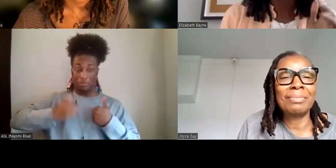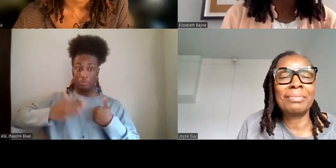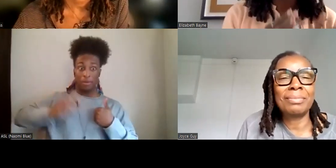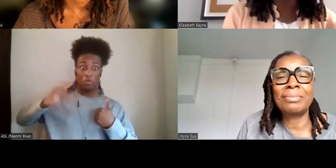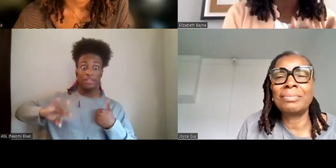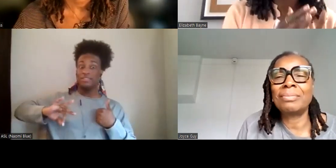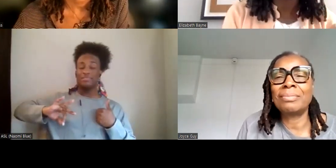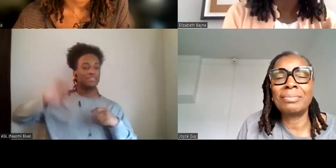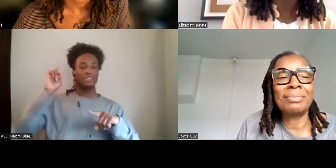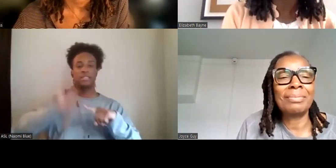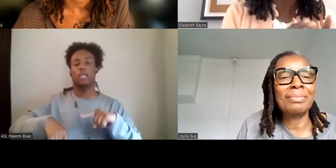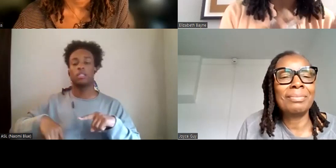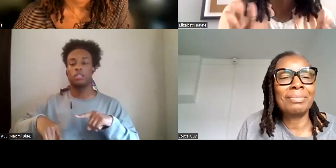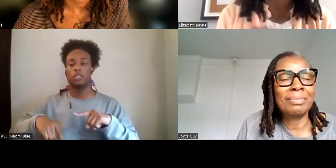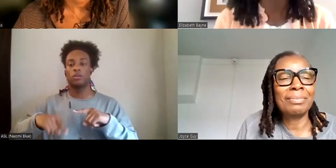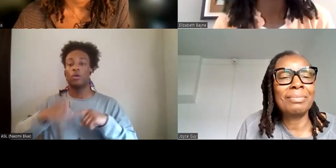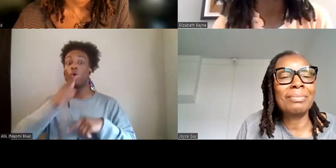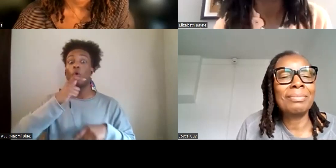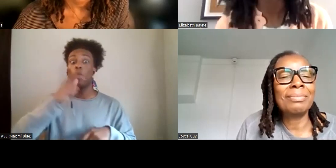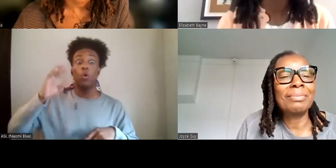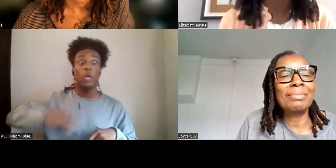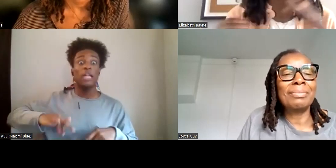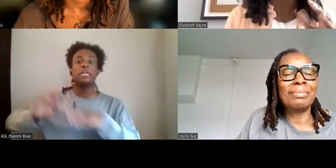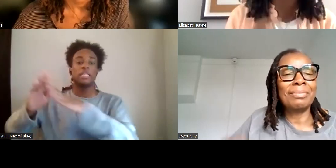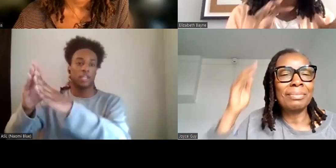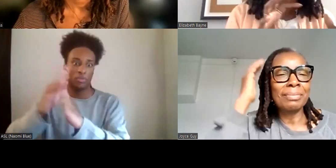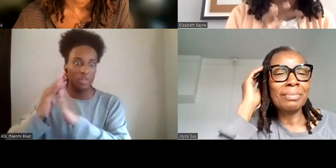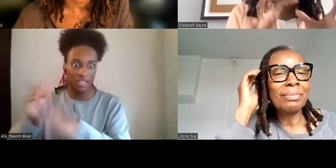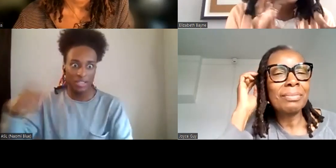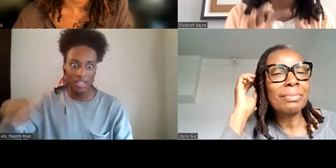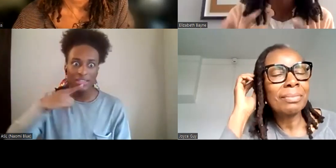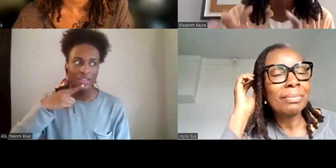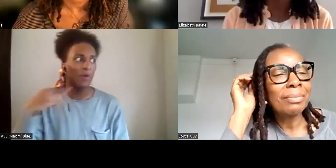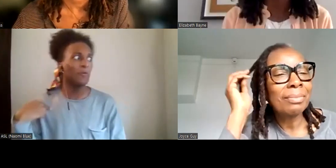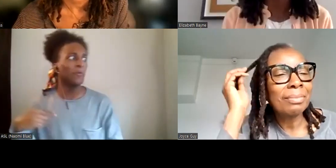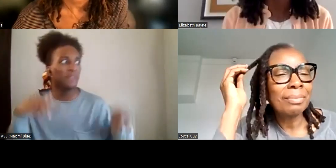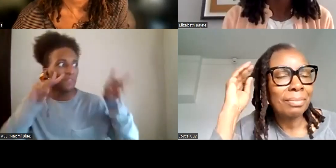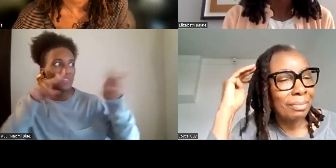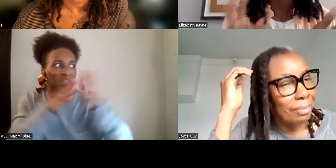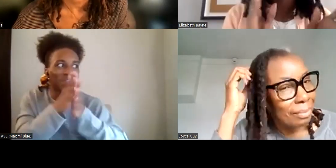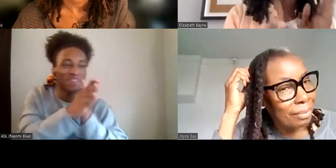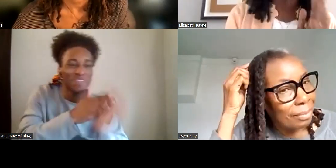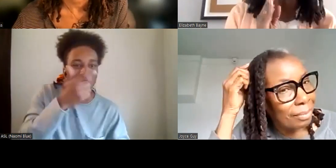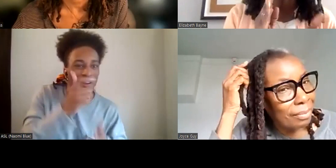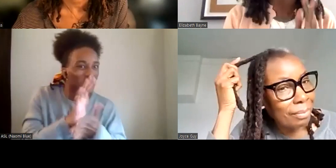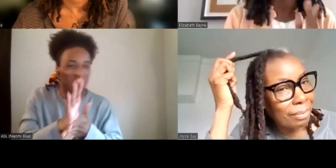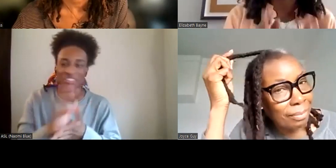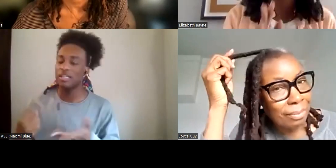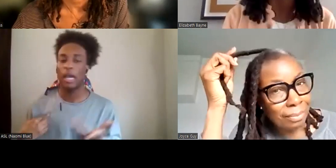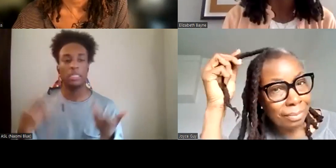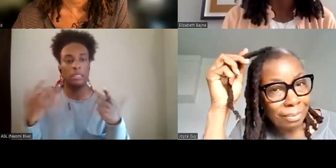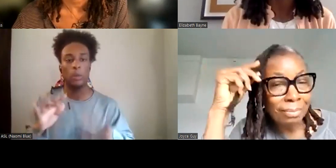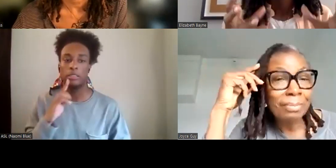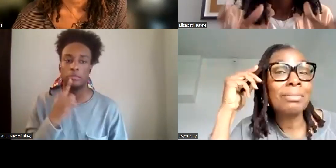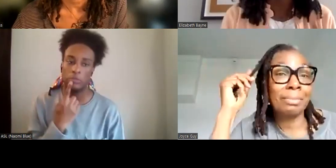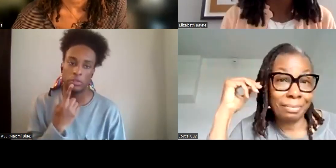If I hadn't had them saying, we can't wait to see the film, we're looking forward to it, like, I didn't want to let them down. Because there are definitely times where I wanted